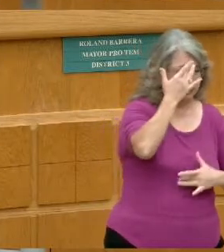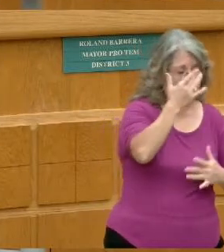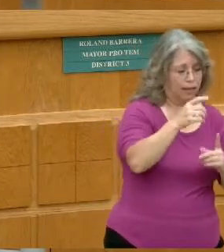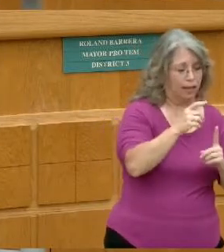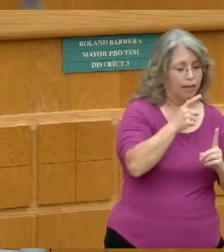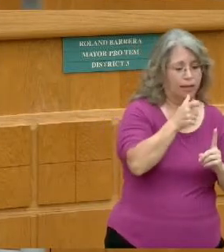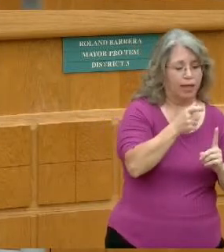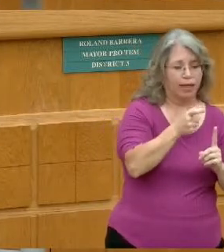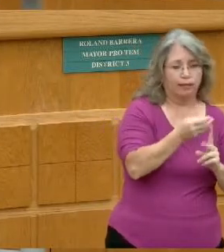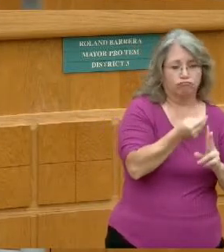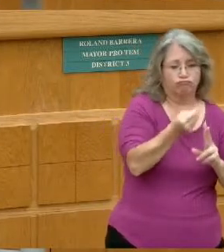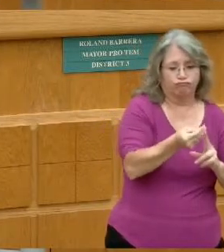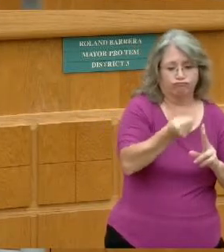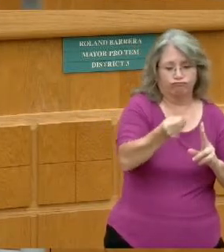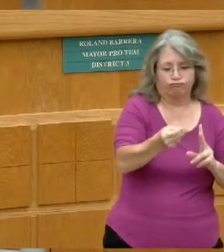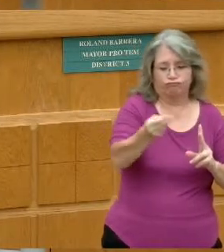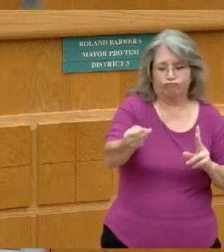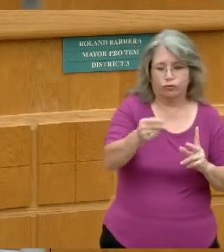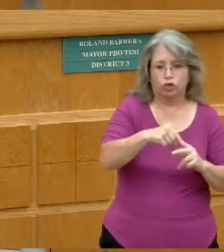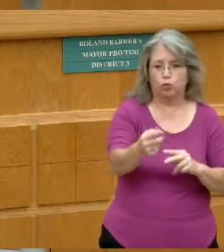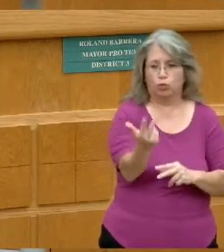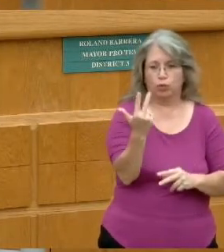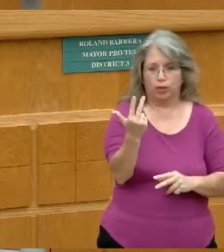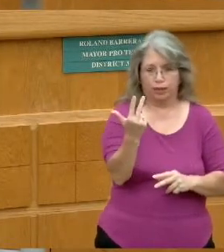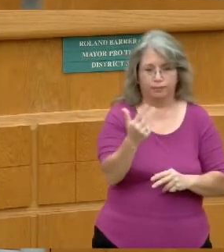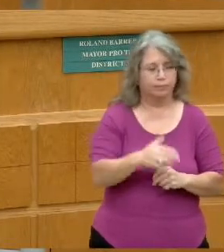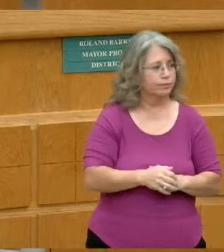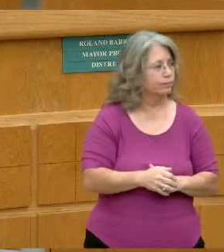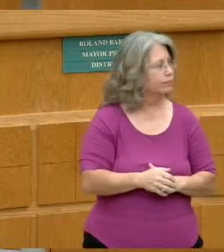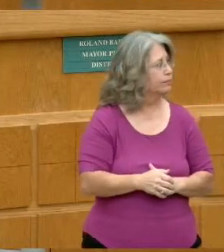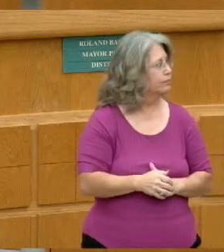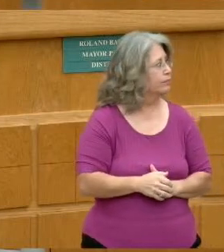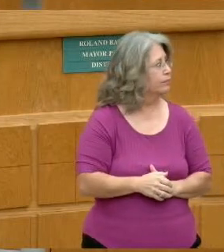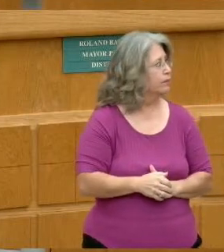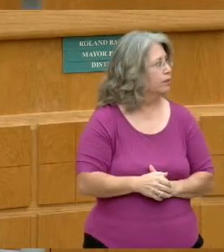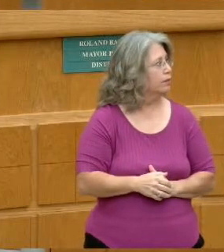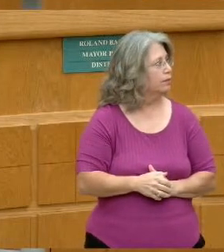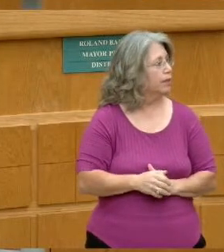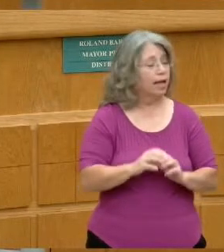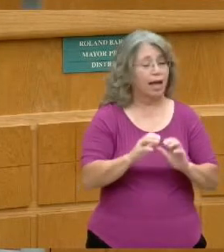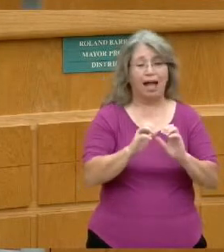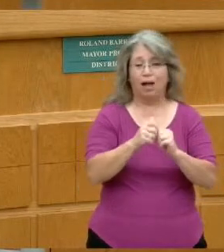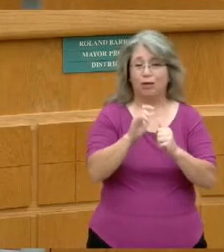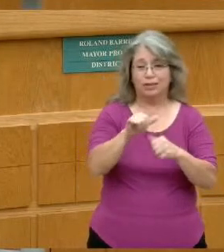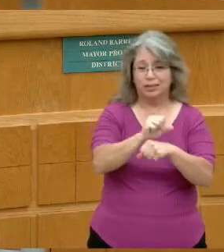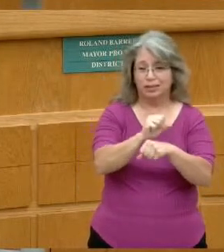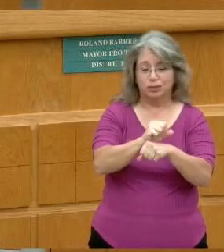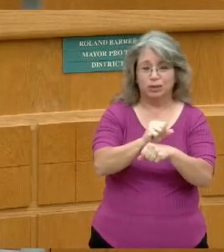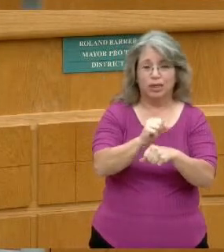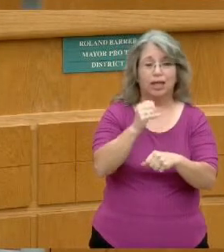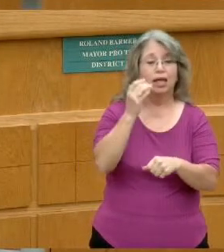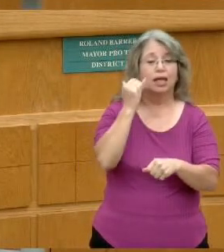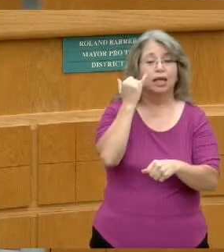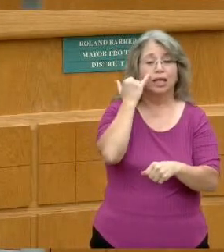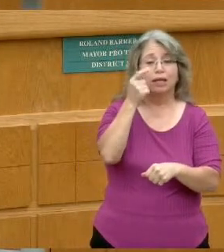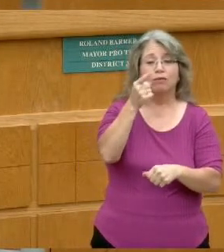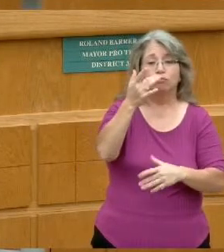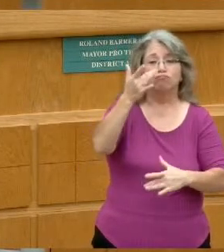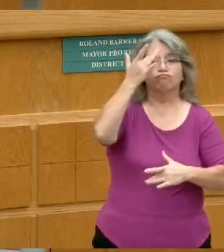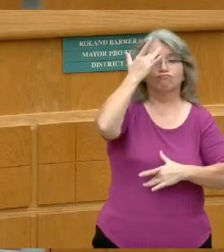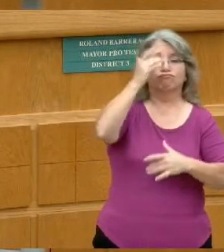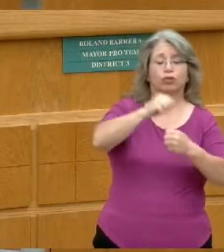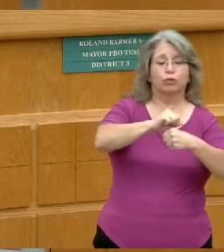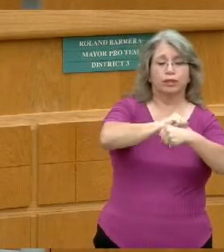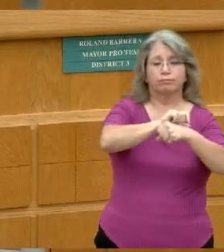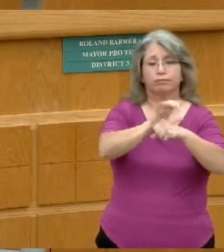I updated this this infographic. If you get sick with COVID-19, then you're likely to transfer